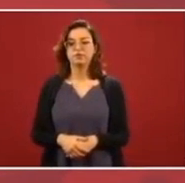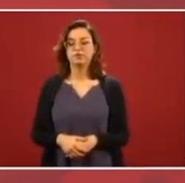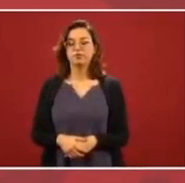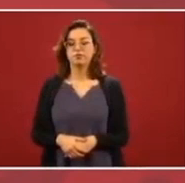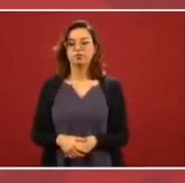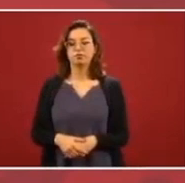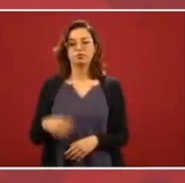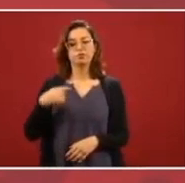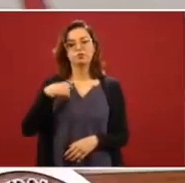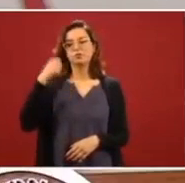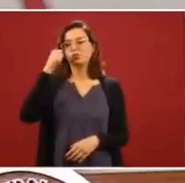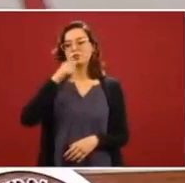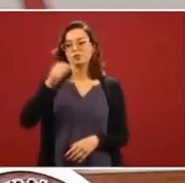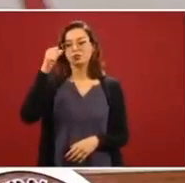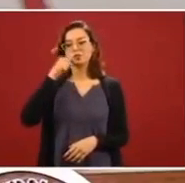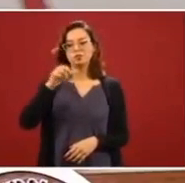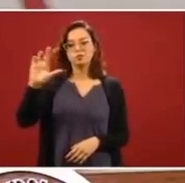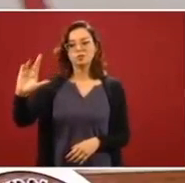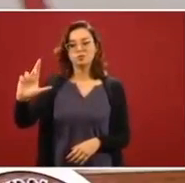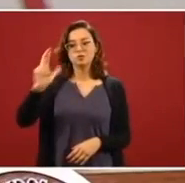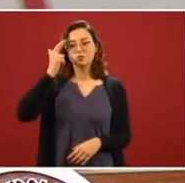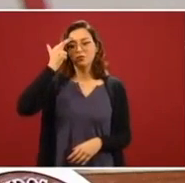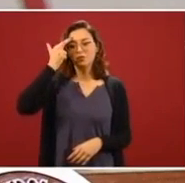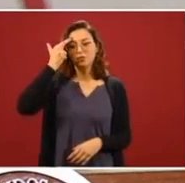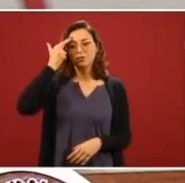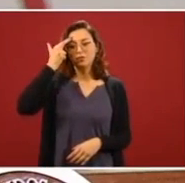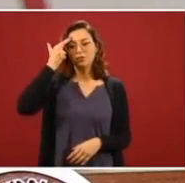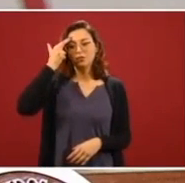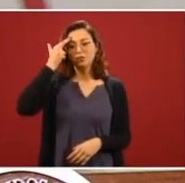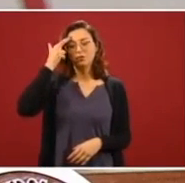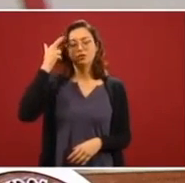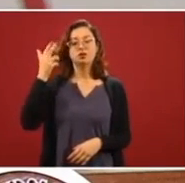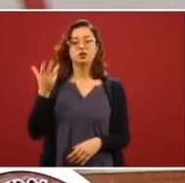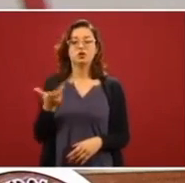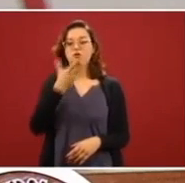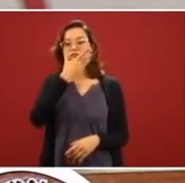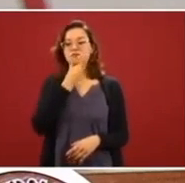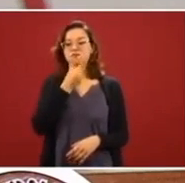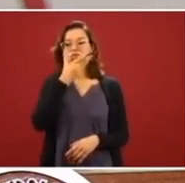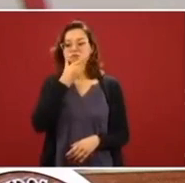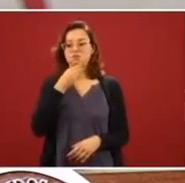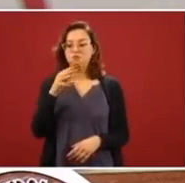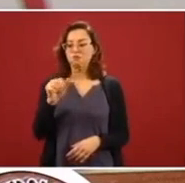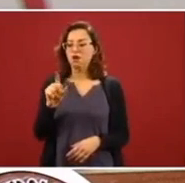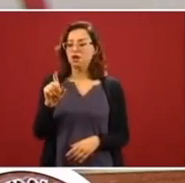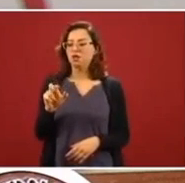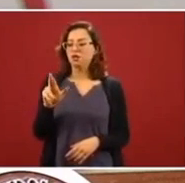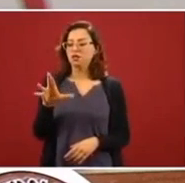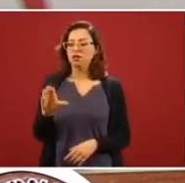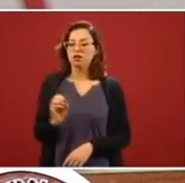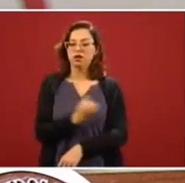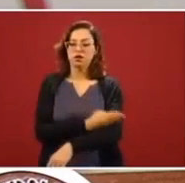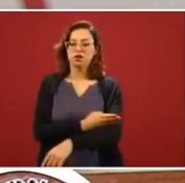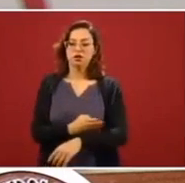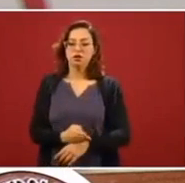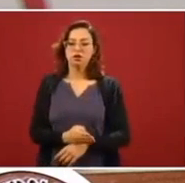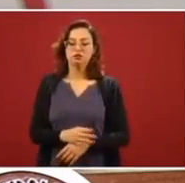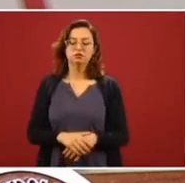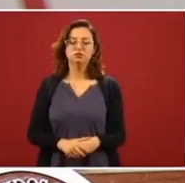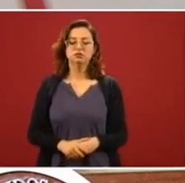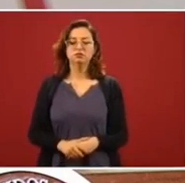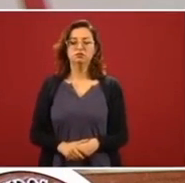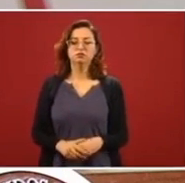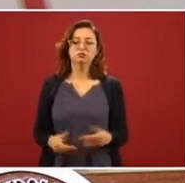siempre recuerdo And I always recall lo que decía Madero, what Madero used to say, retomando una